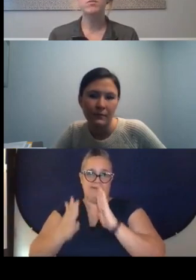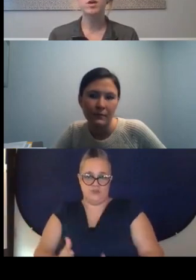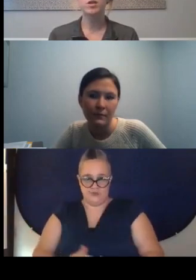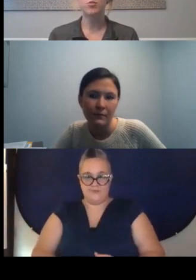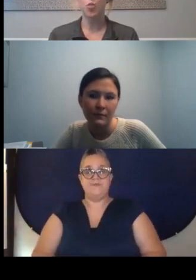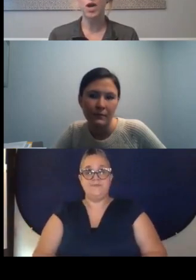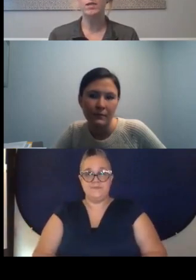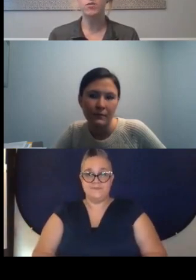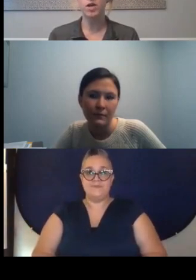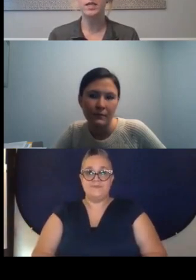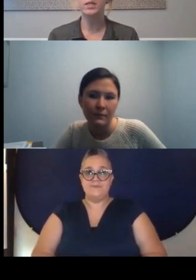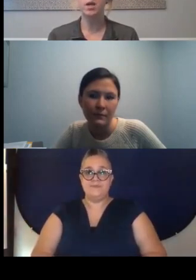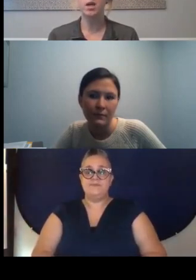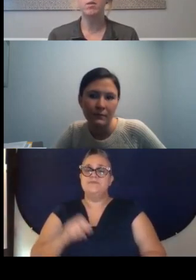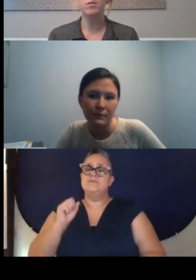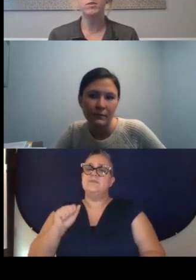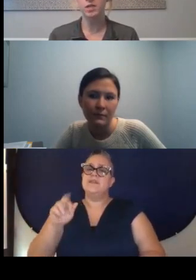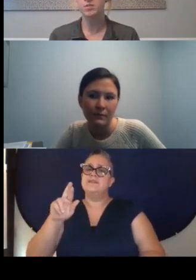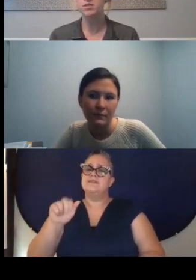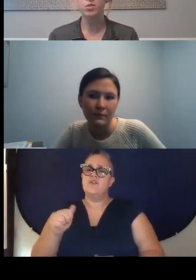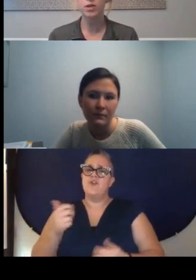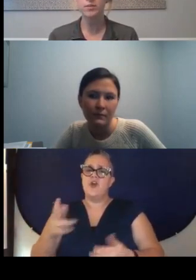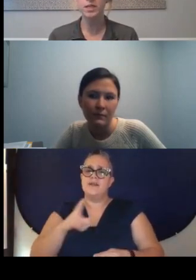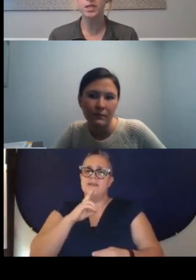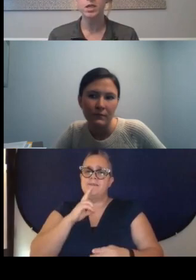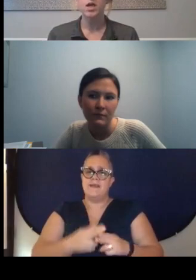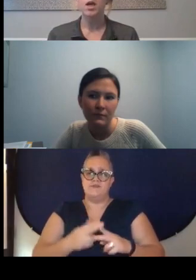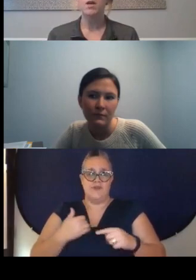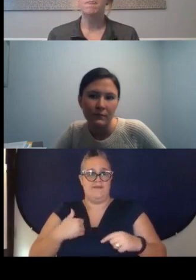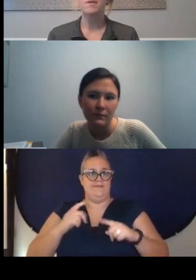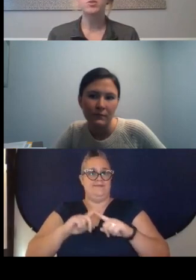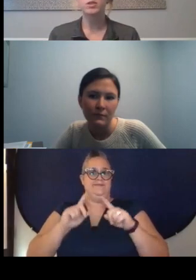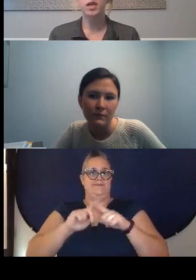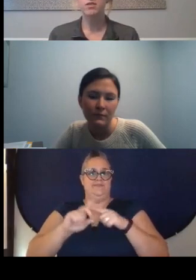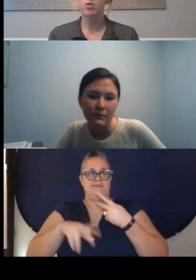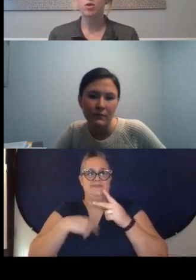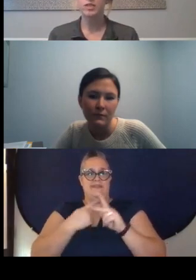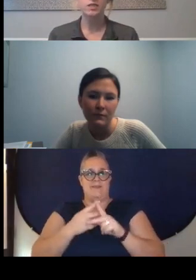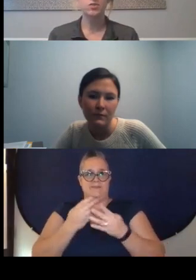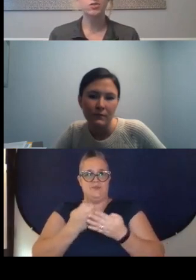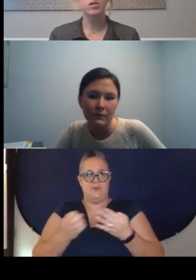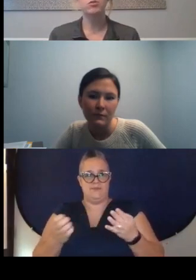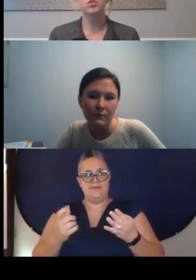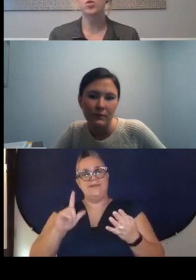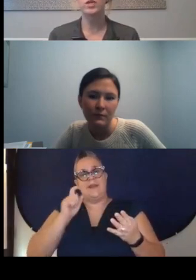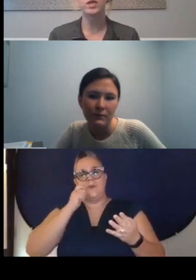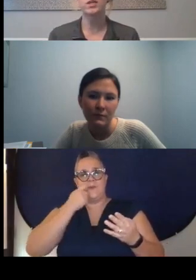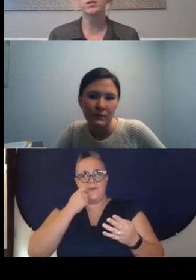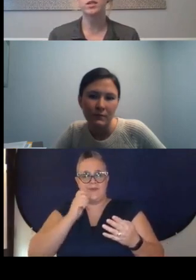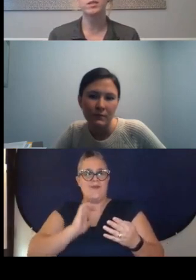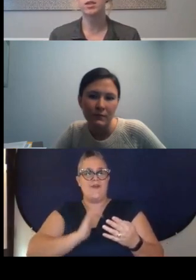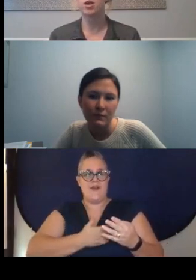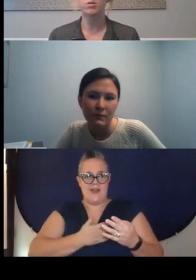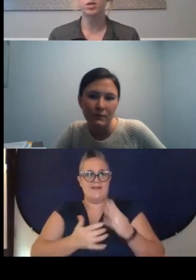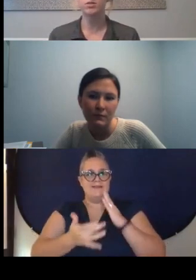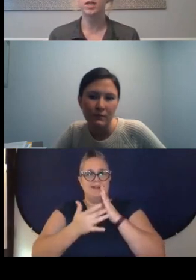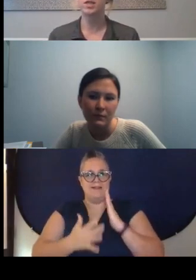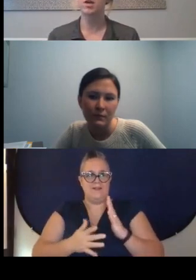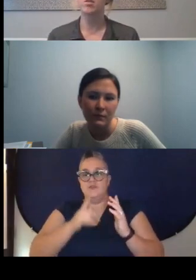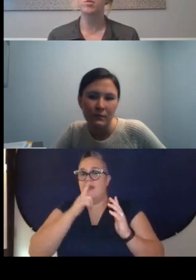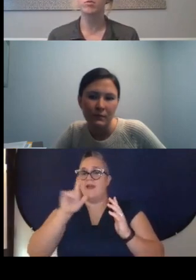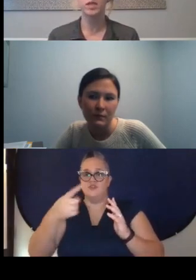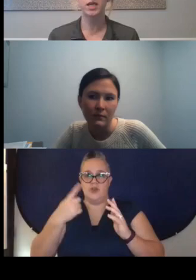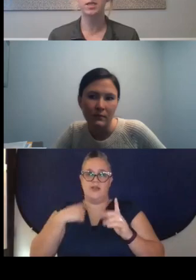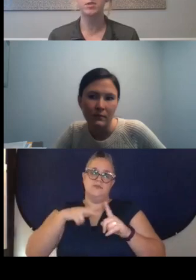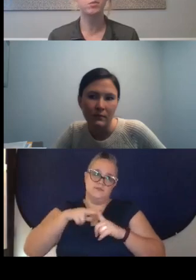do have a wide variety of types of equipment. So it's kind of cool. Our technicians aren't just working on, let's say, cars all day